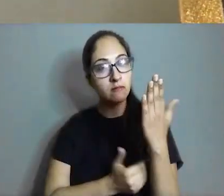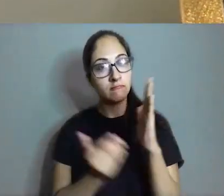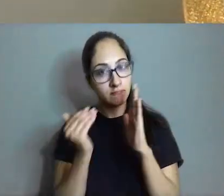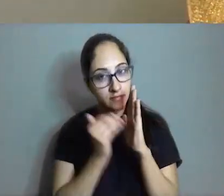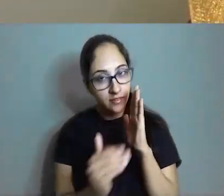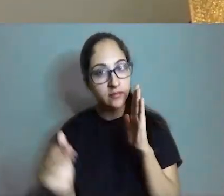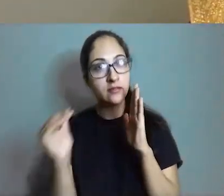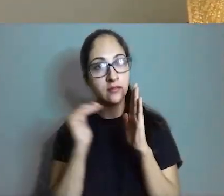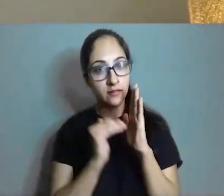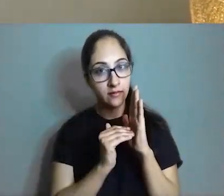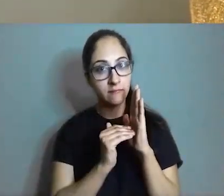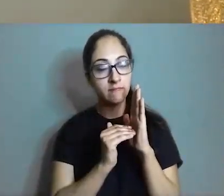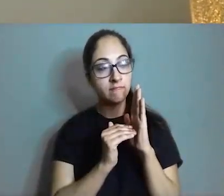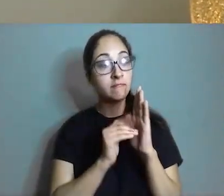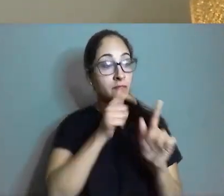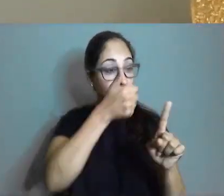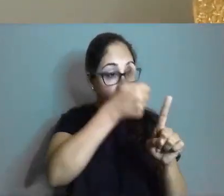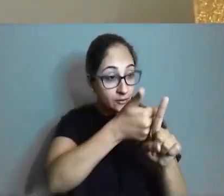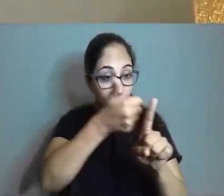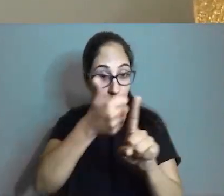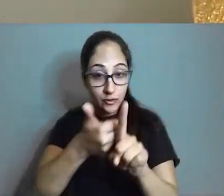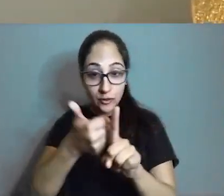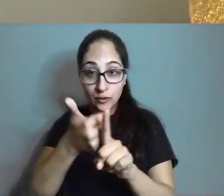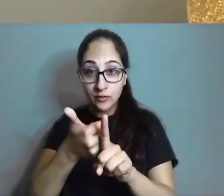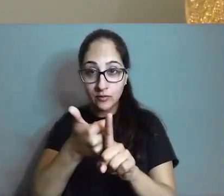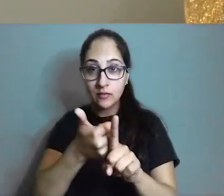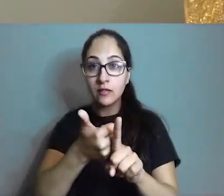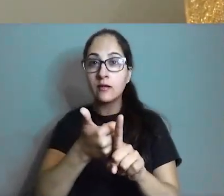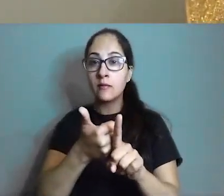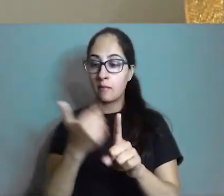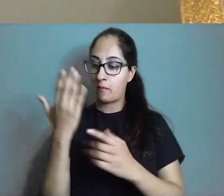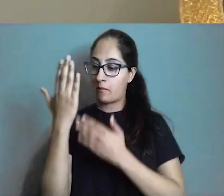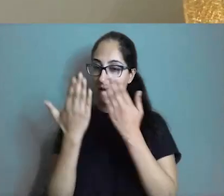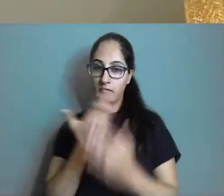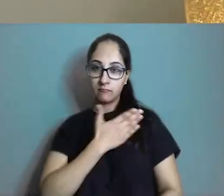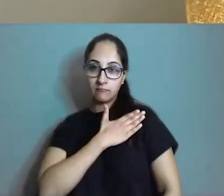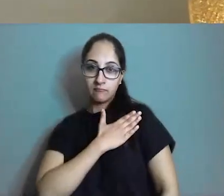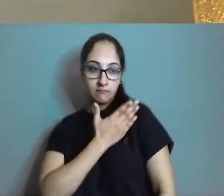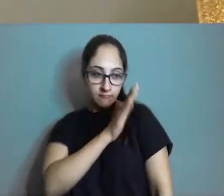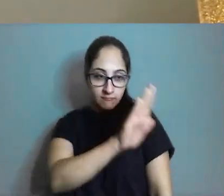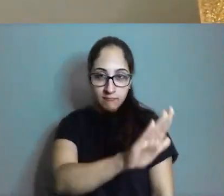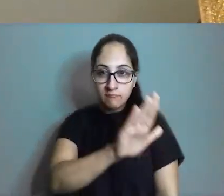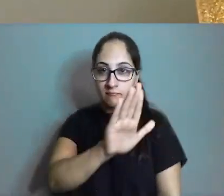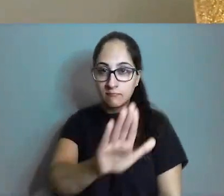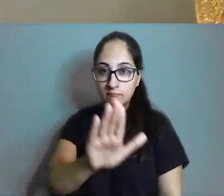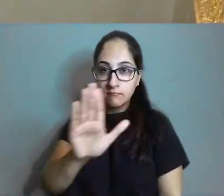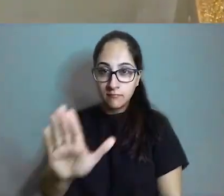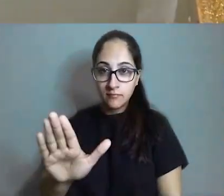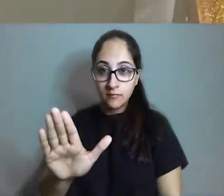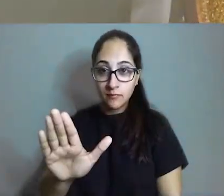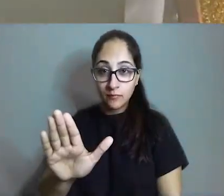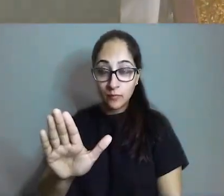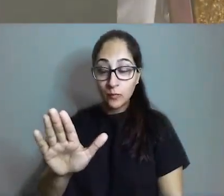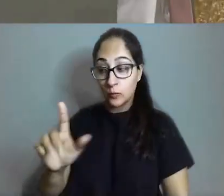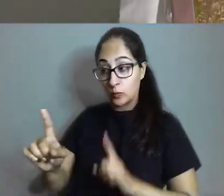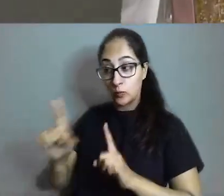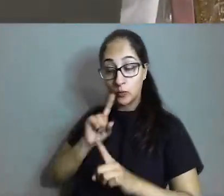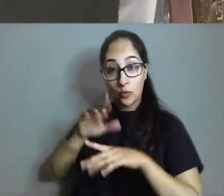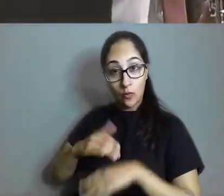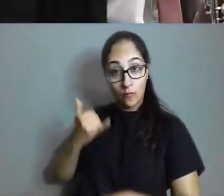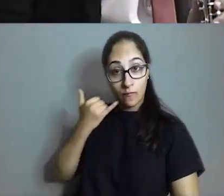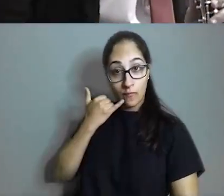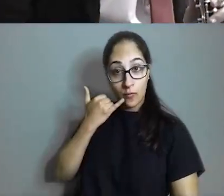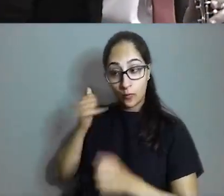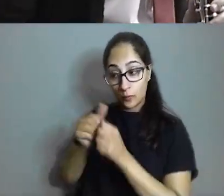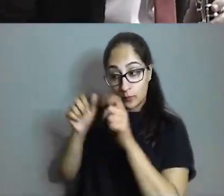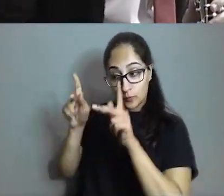the shoulders of each and every one of you. And in that moment, I felt wholly his presence and his